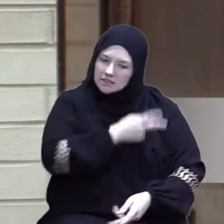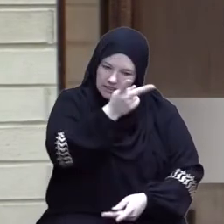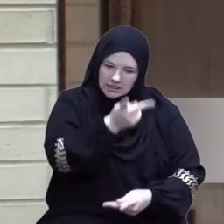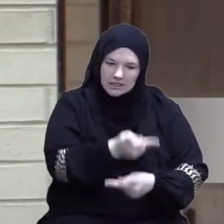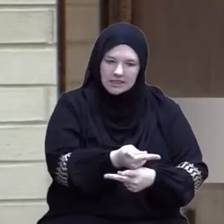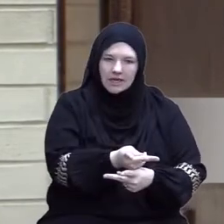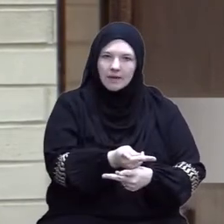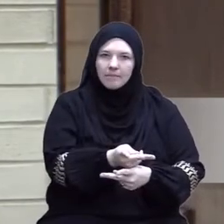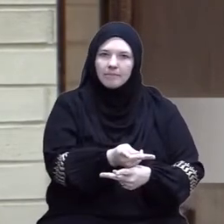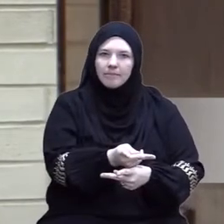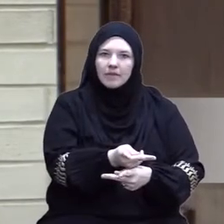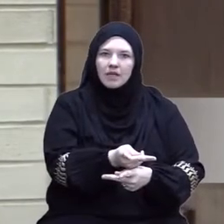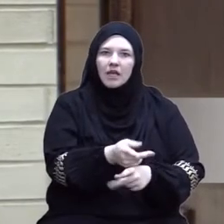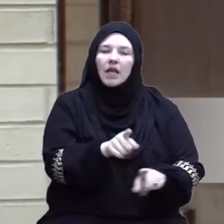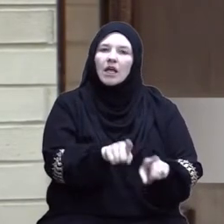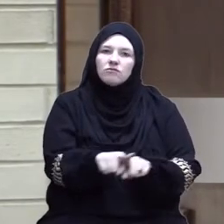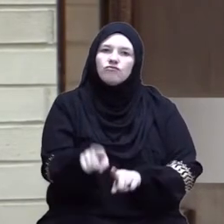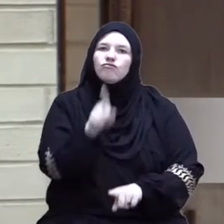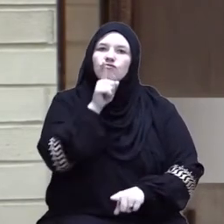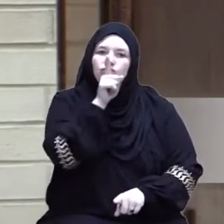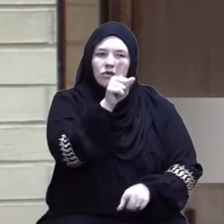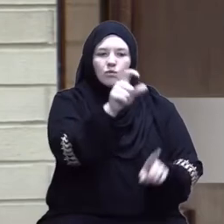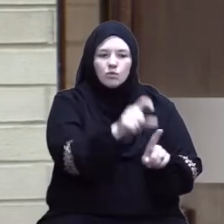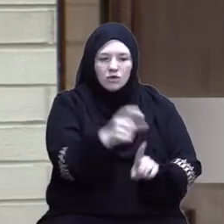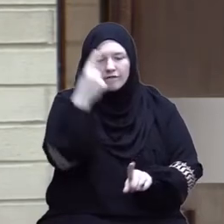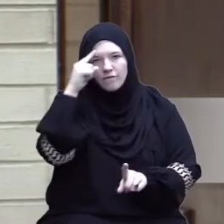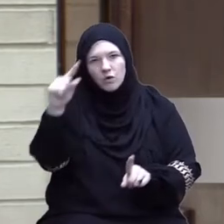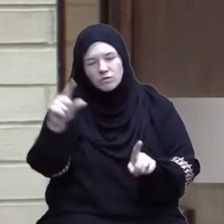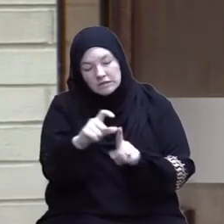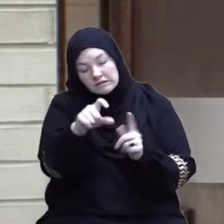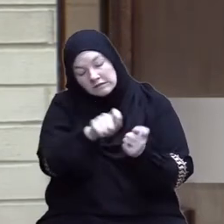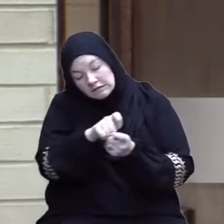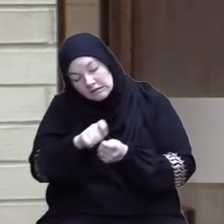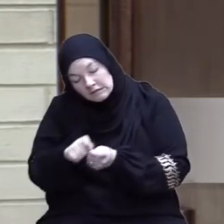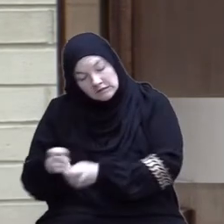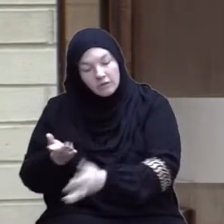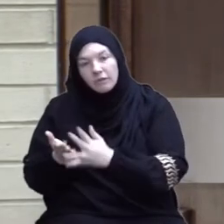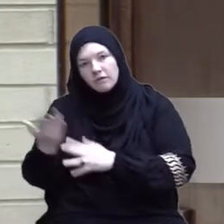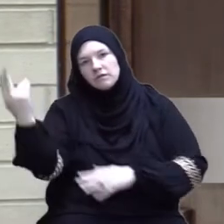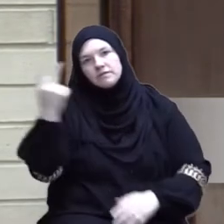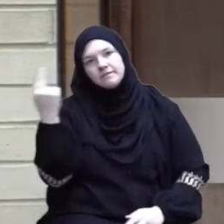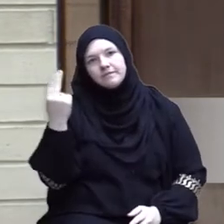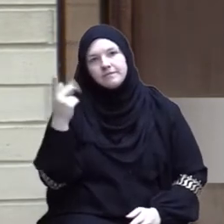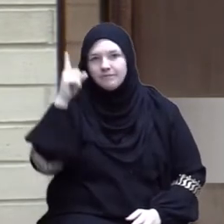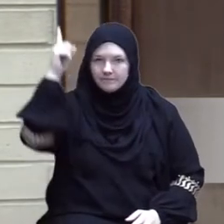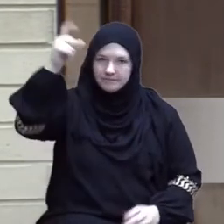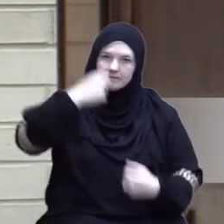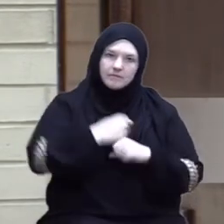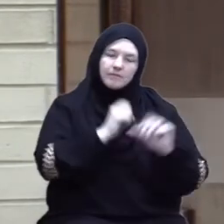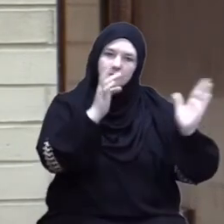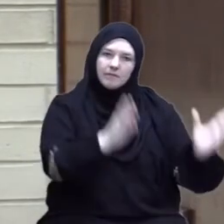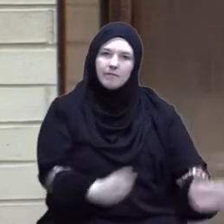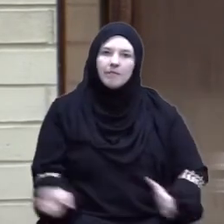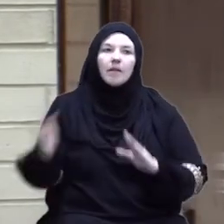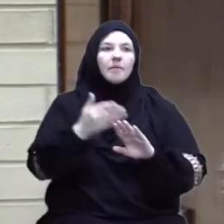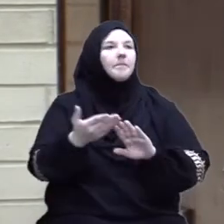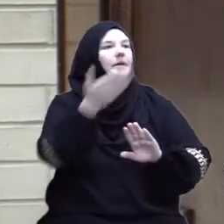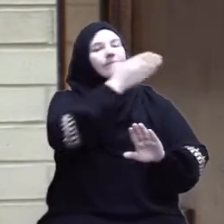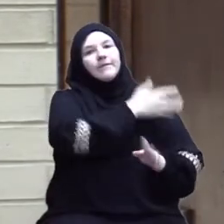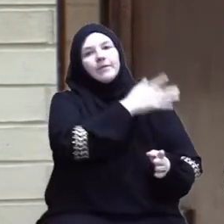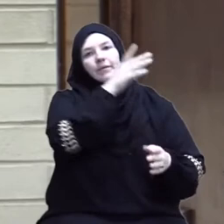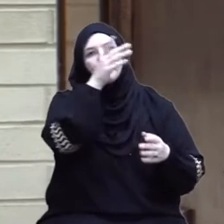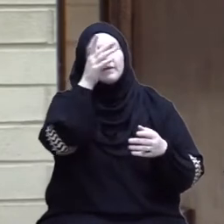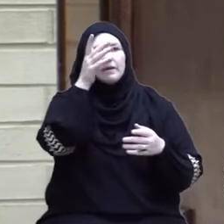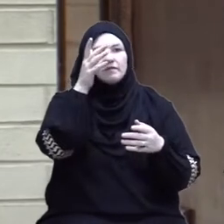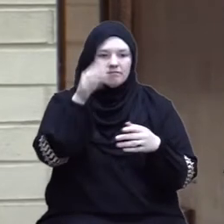his verbatim, real verbatim words. And he made the plan before the revelation